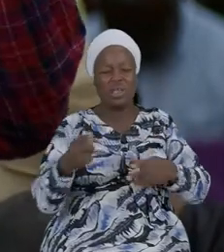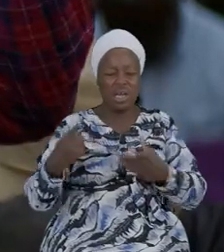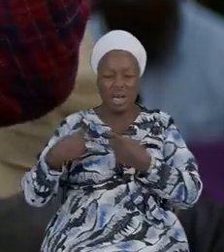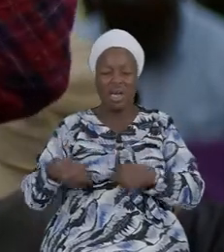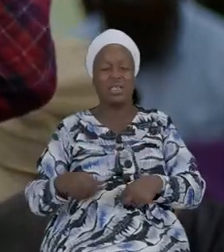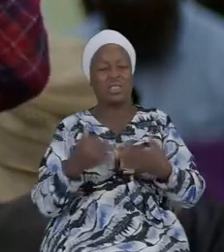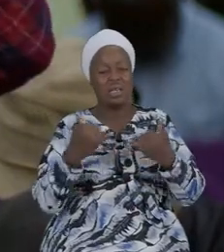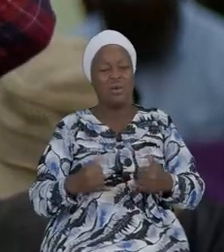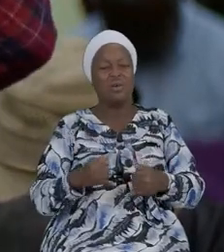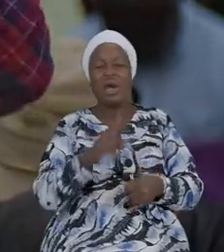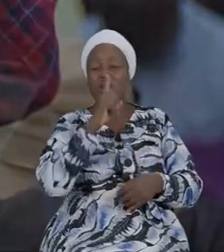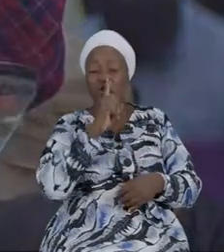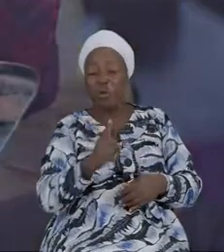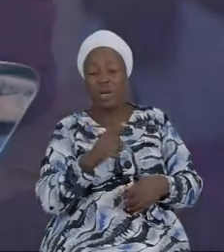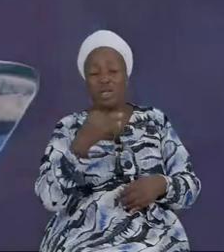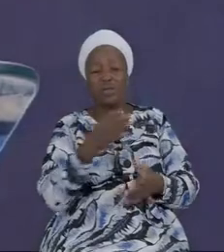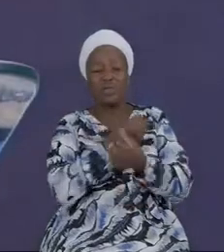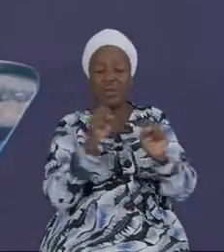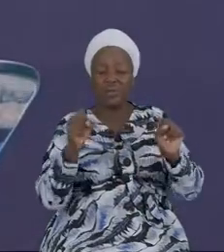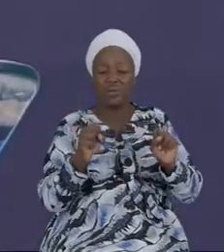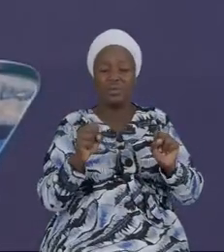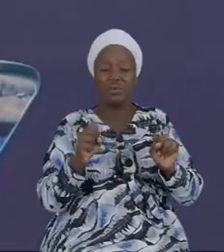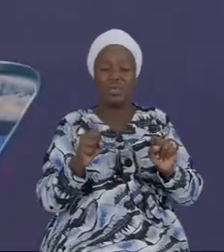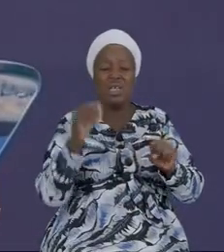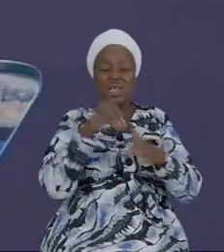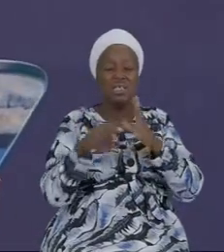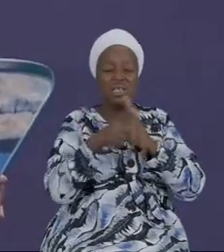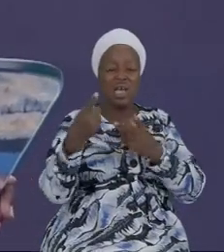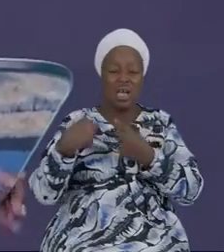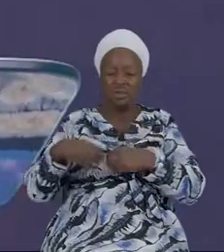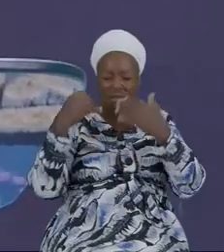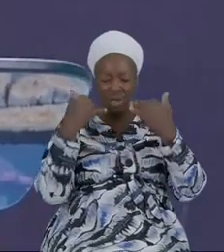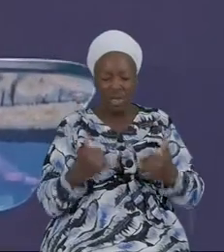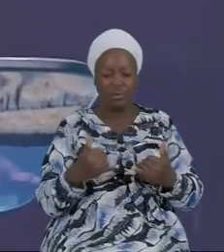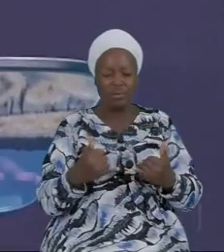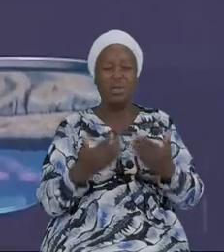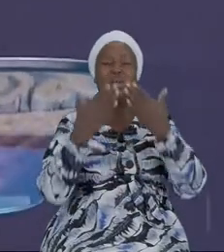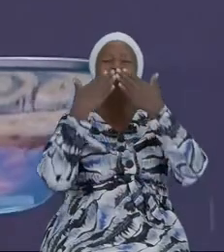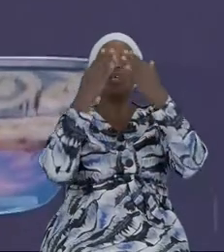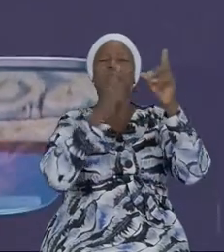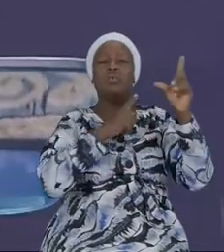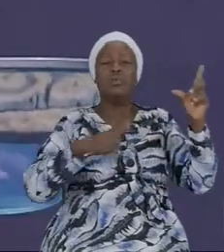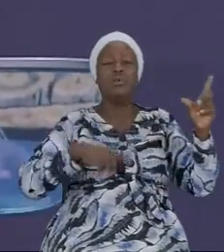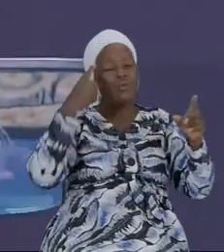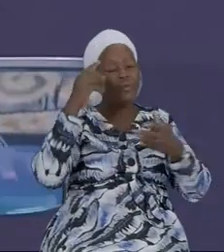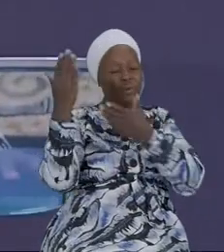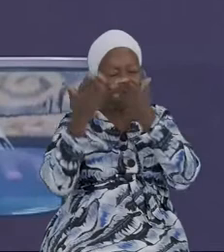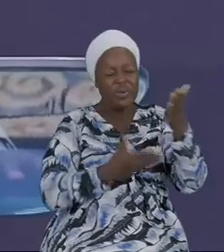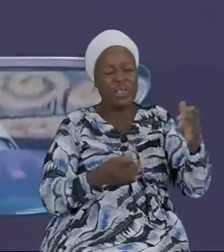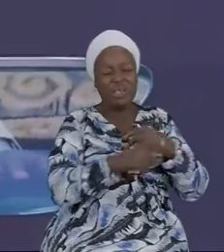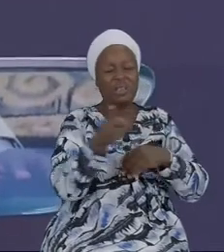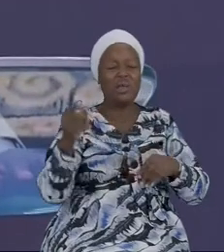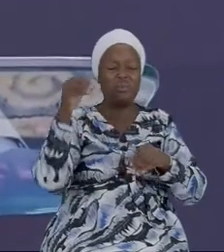now, assurance of salvation in their hearts right now. Thank you, Lord, for bringing